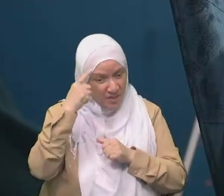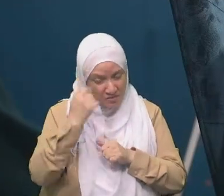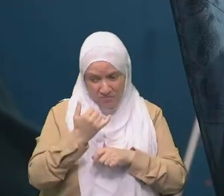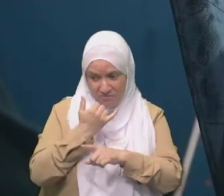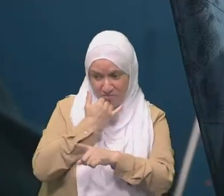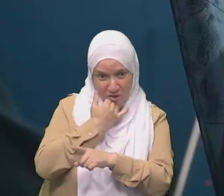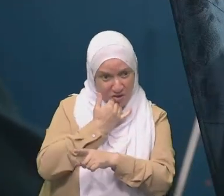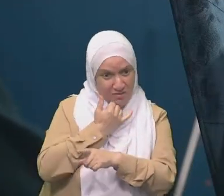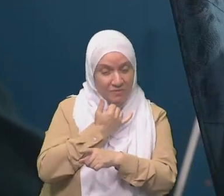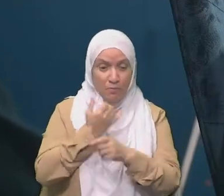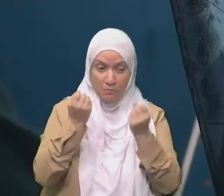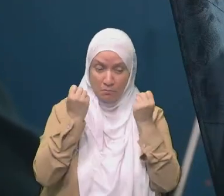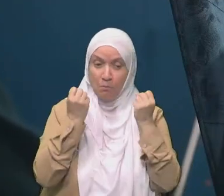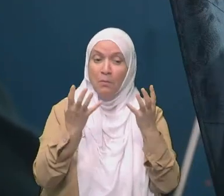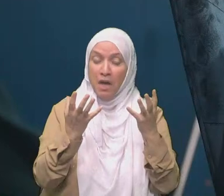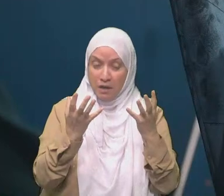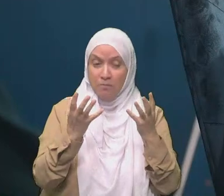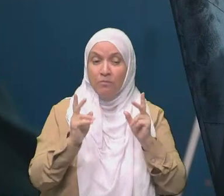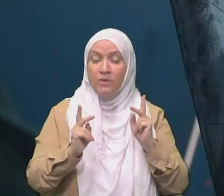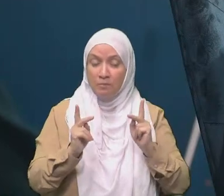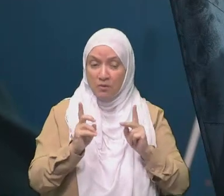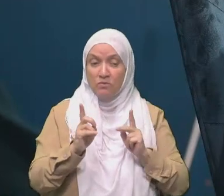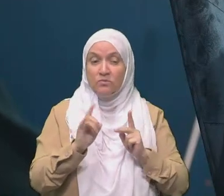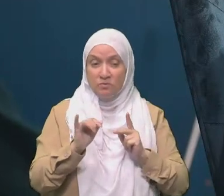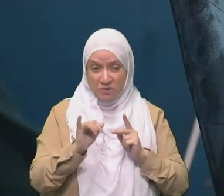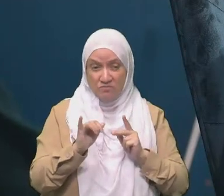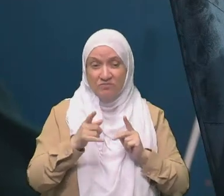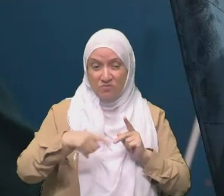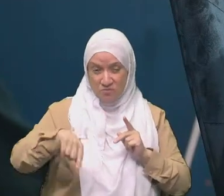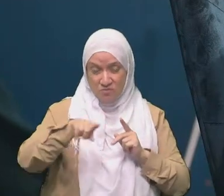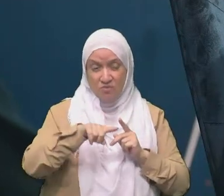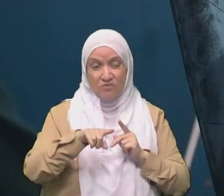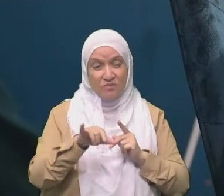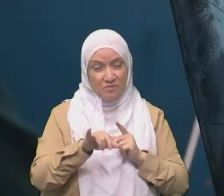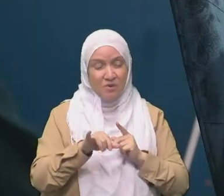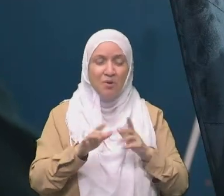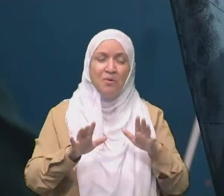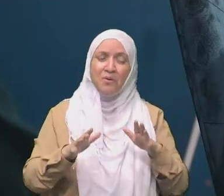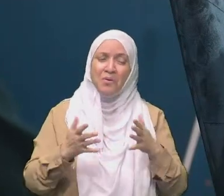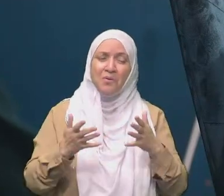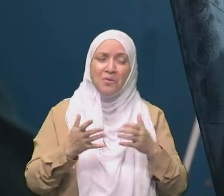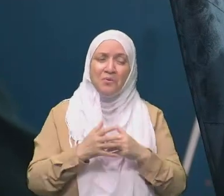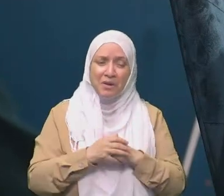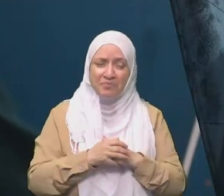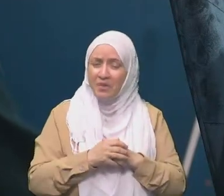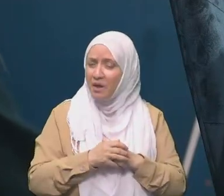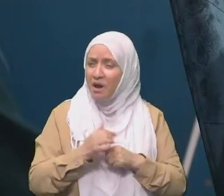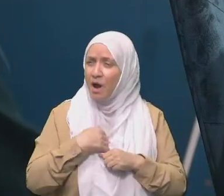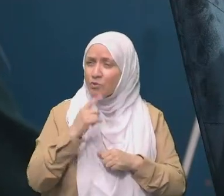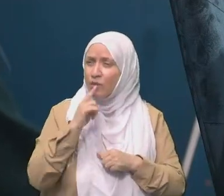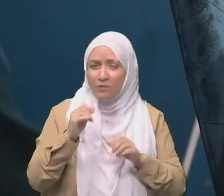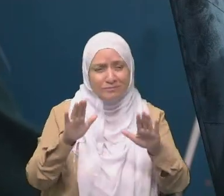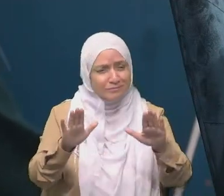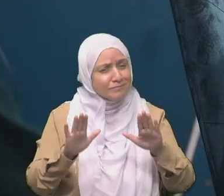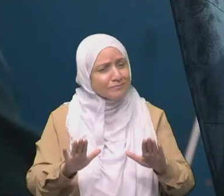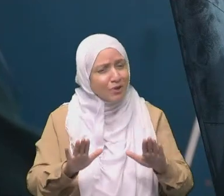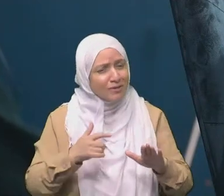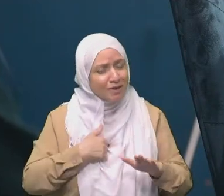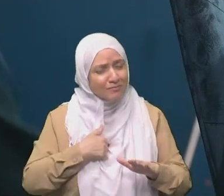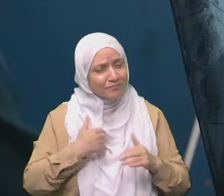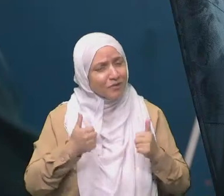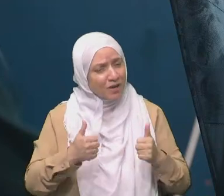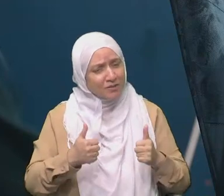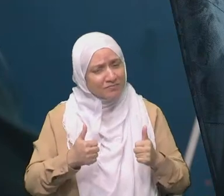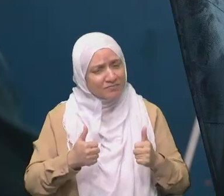a lot of people, they're delusional about, you know, what they do. They think that they're okay with that. So he mentions here that this is one of the most dangerous things, and he gave us